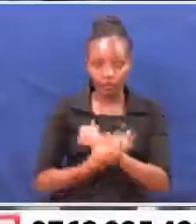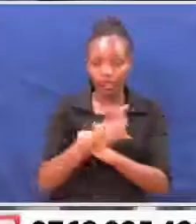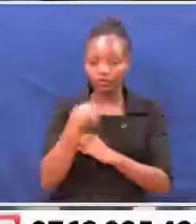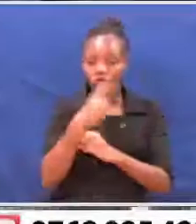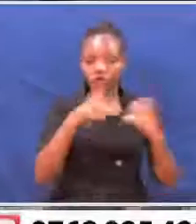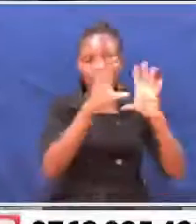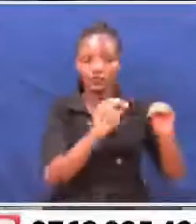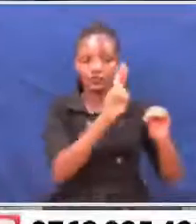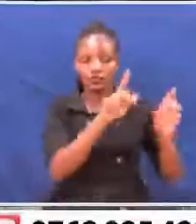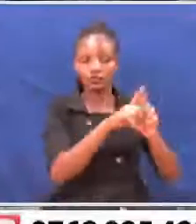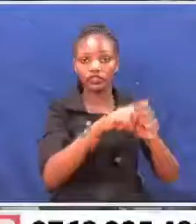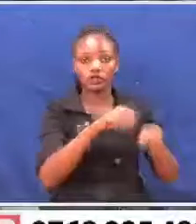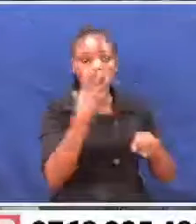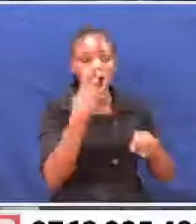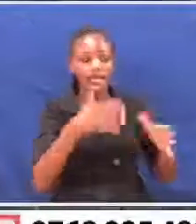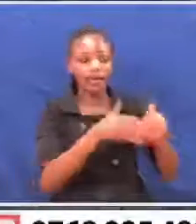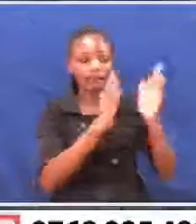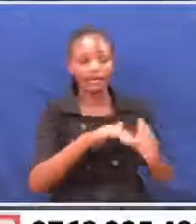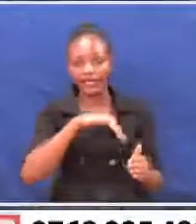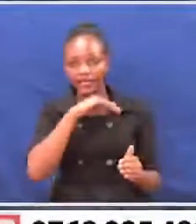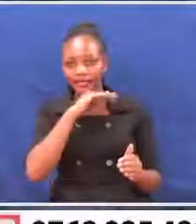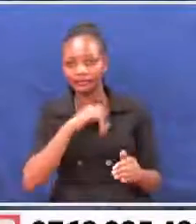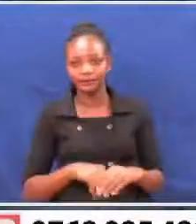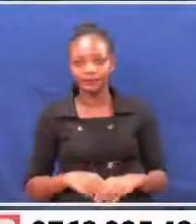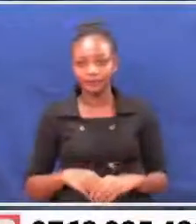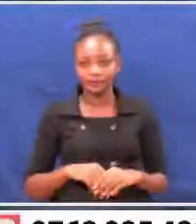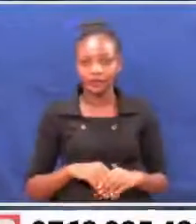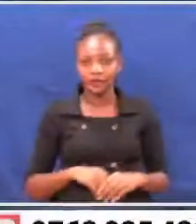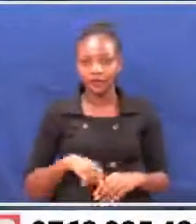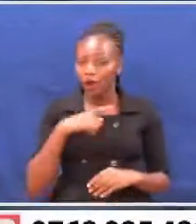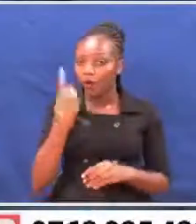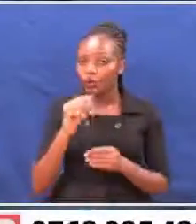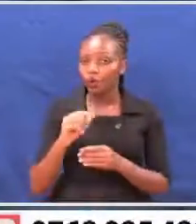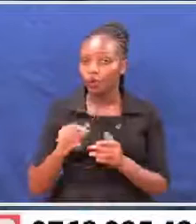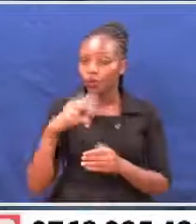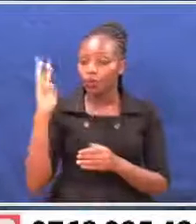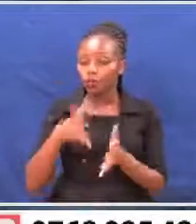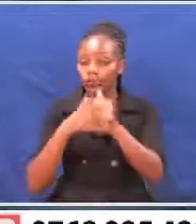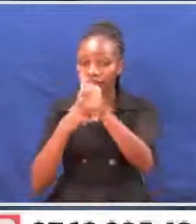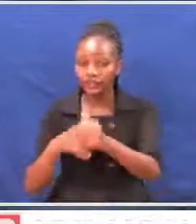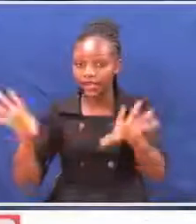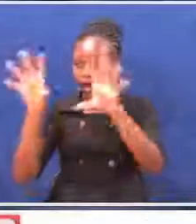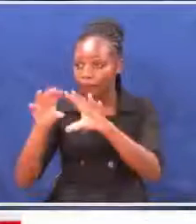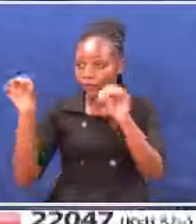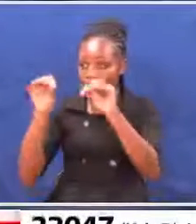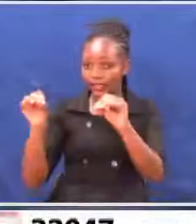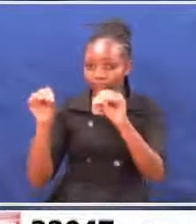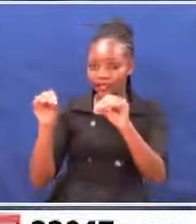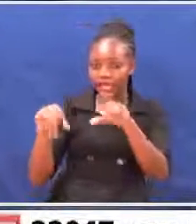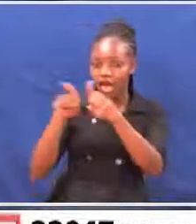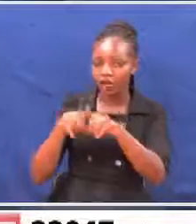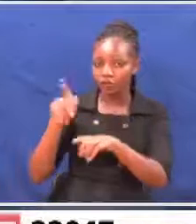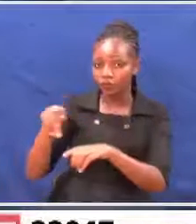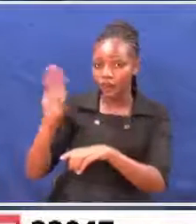Uhuru Kenyatta and ODM leader Raila Odinga. We'll be read by the President and the Prime Minister on